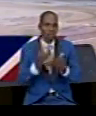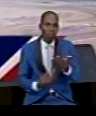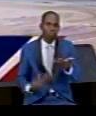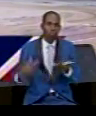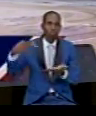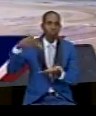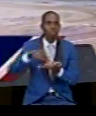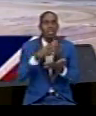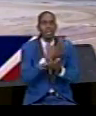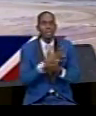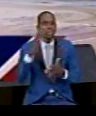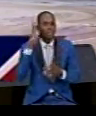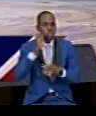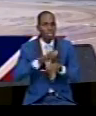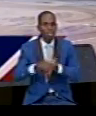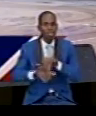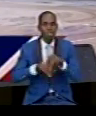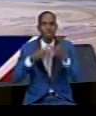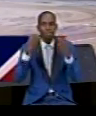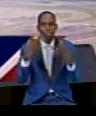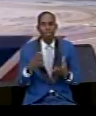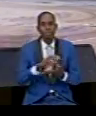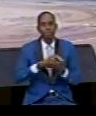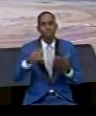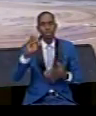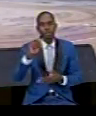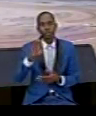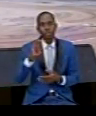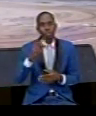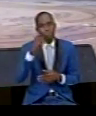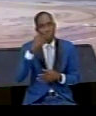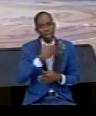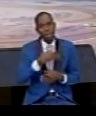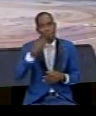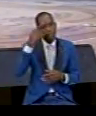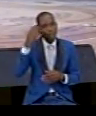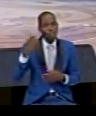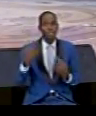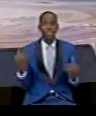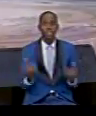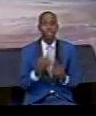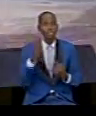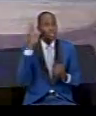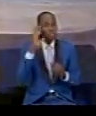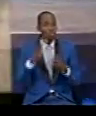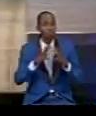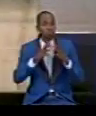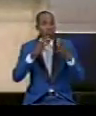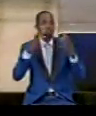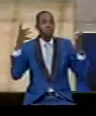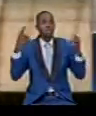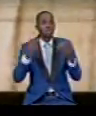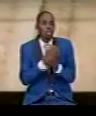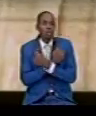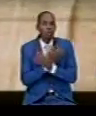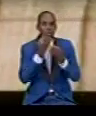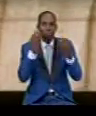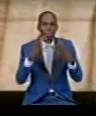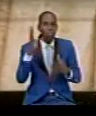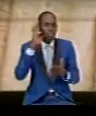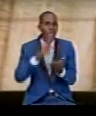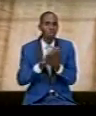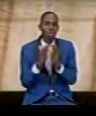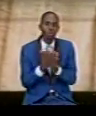deceive many then he mustoever you see some because iniquity shall abound the love of many